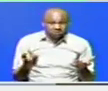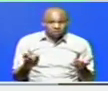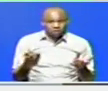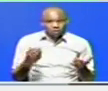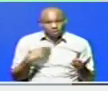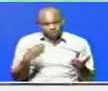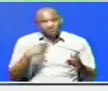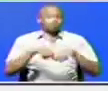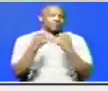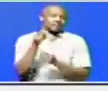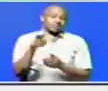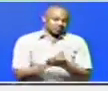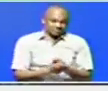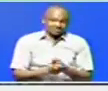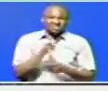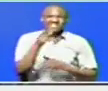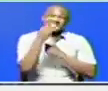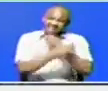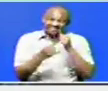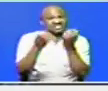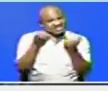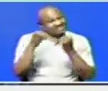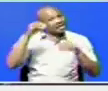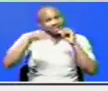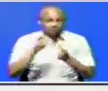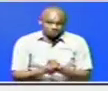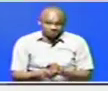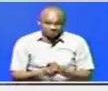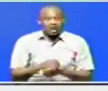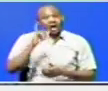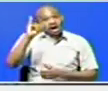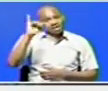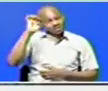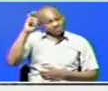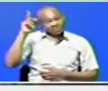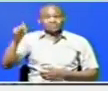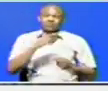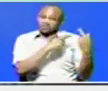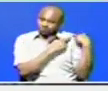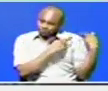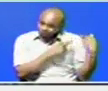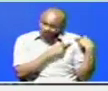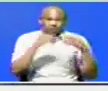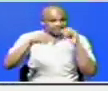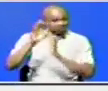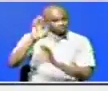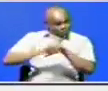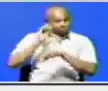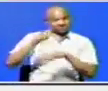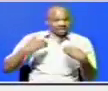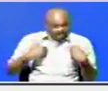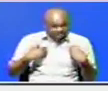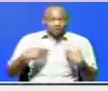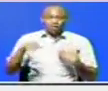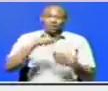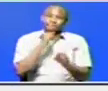perhaps break it. This country needs an election. Good people, the IEBC must be held accountable to have the most credible of elections. We must ensure